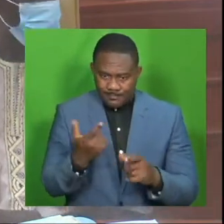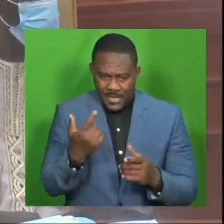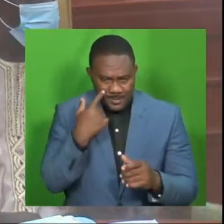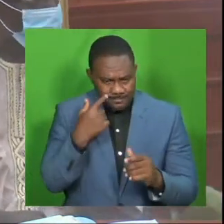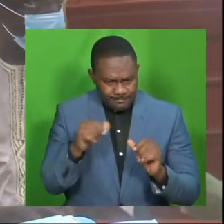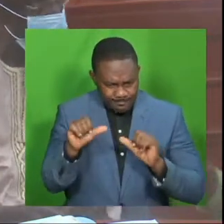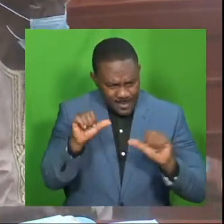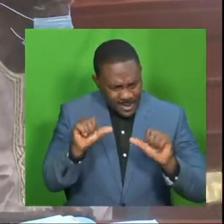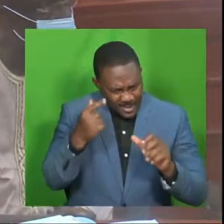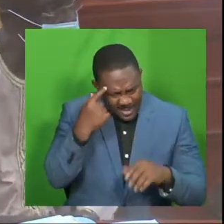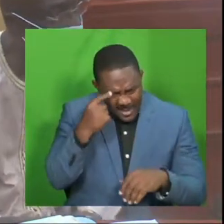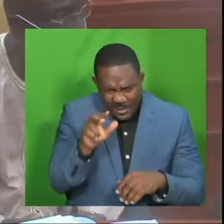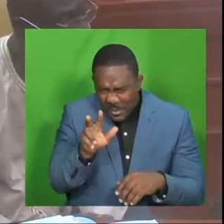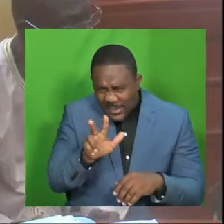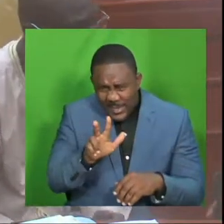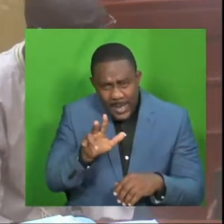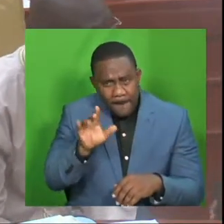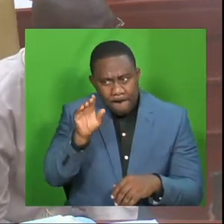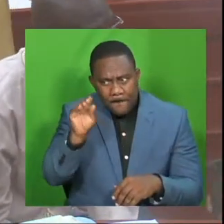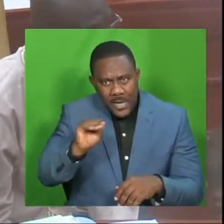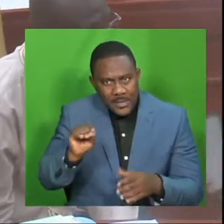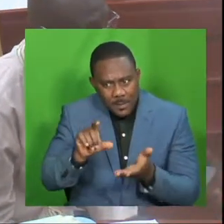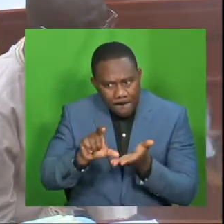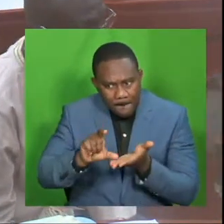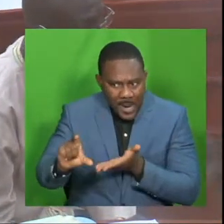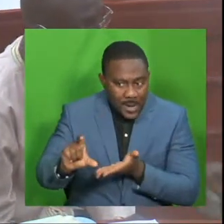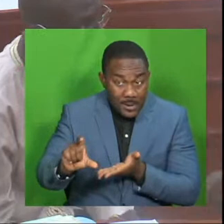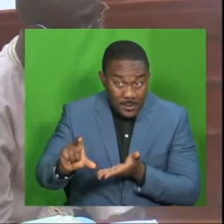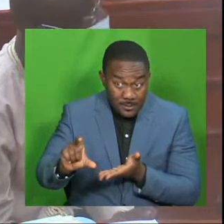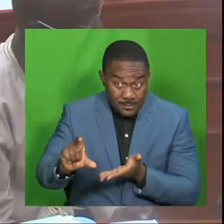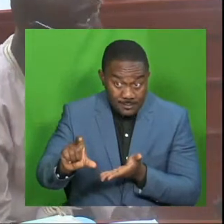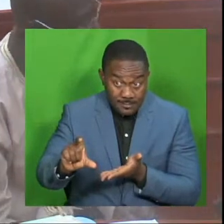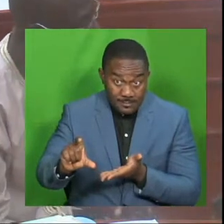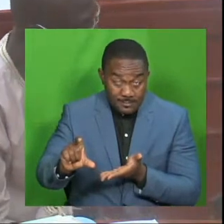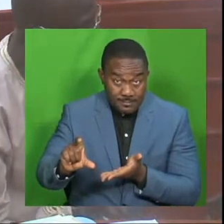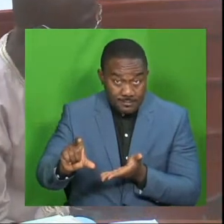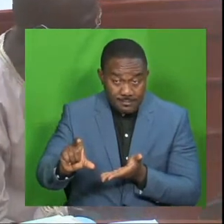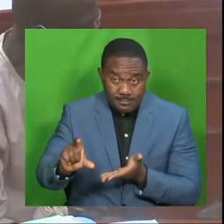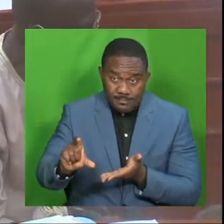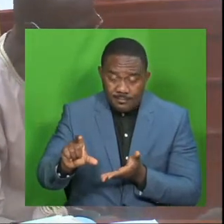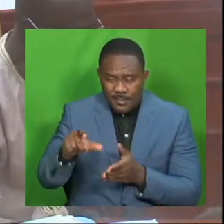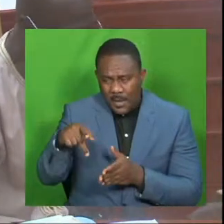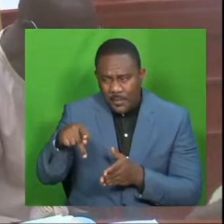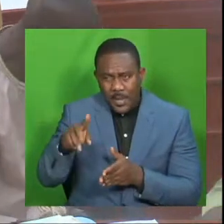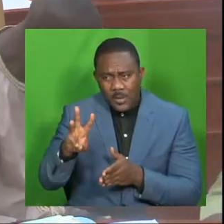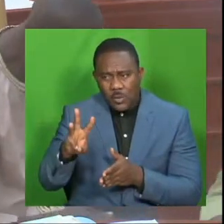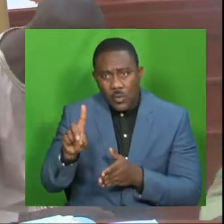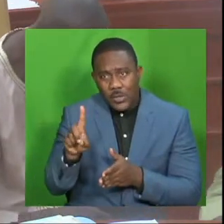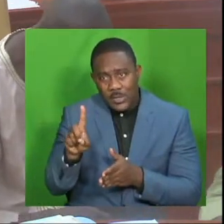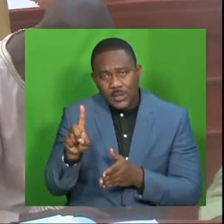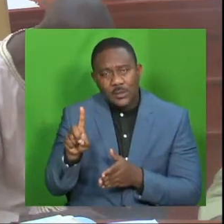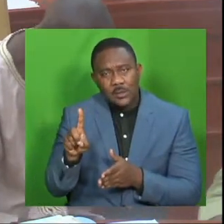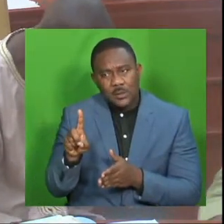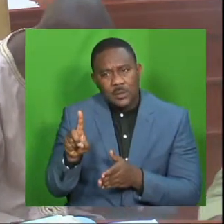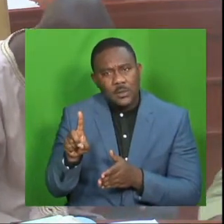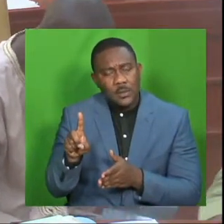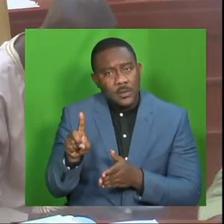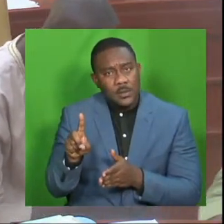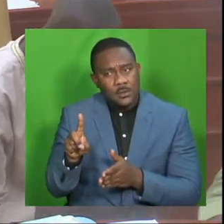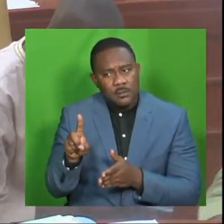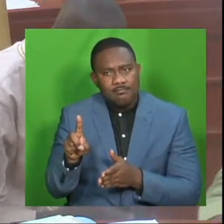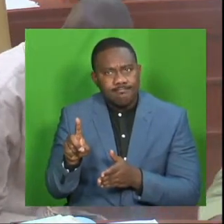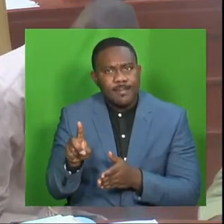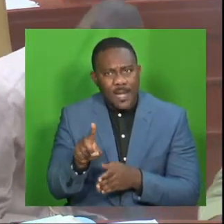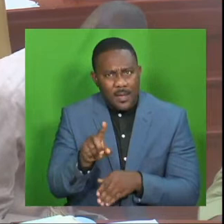our 3% that we are allocating to the, as part of the common fund for people